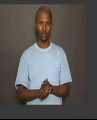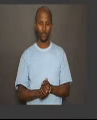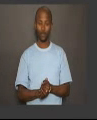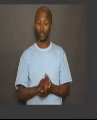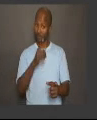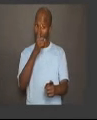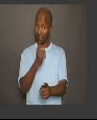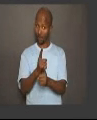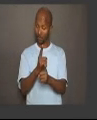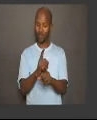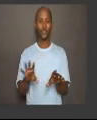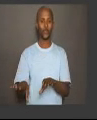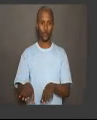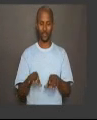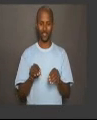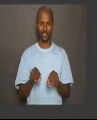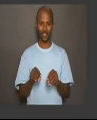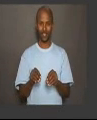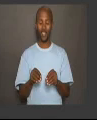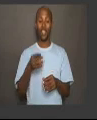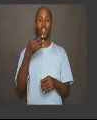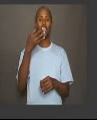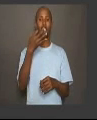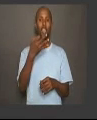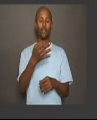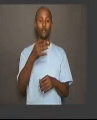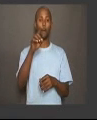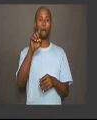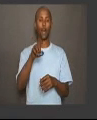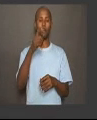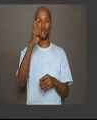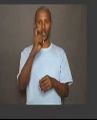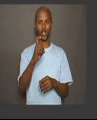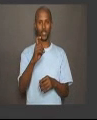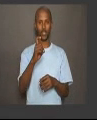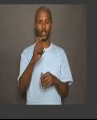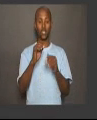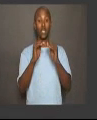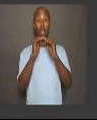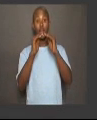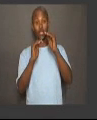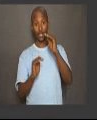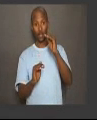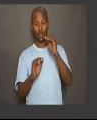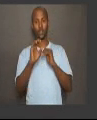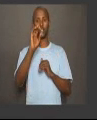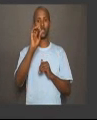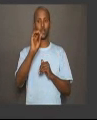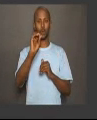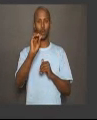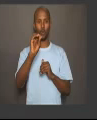That is right, students. F prime of x is less than